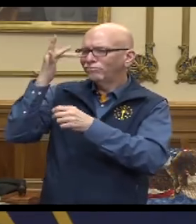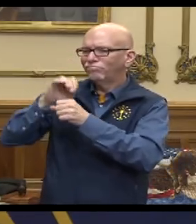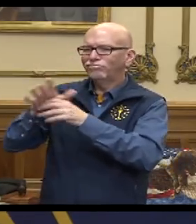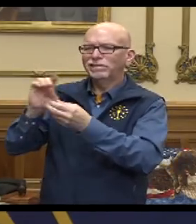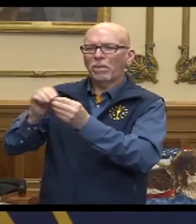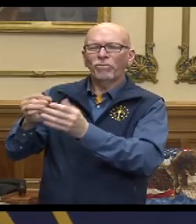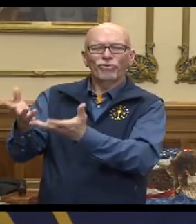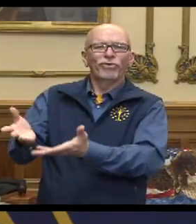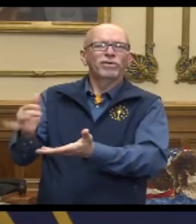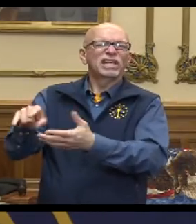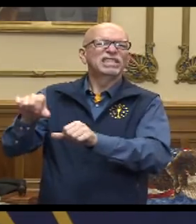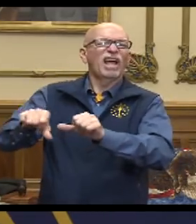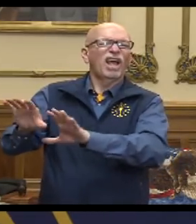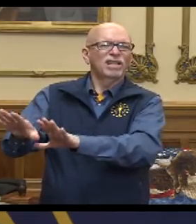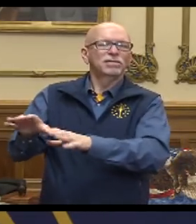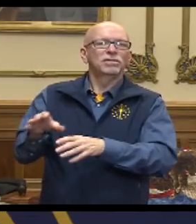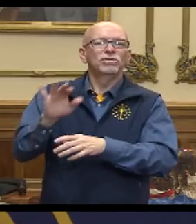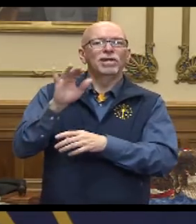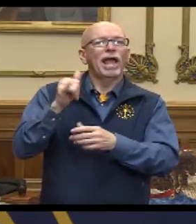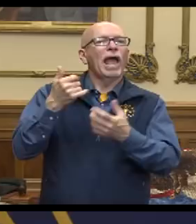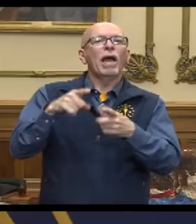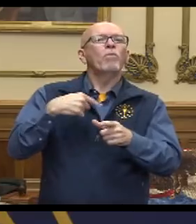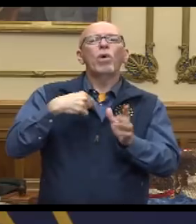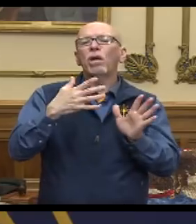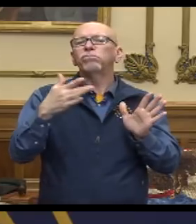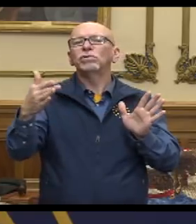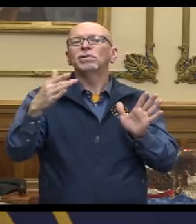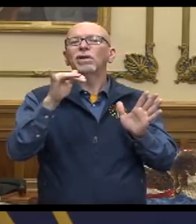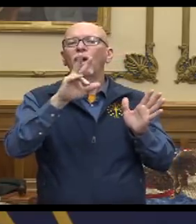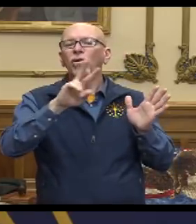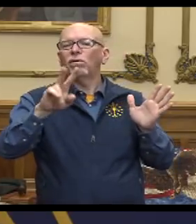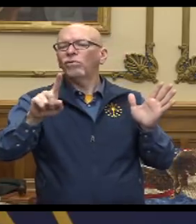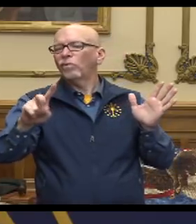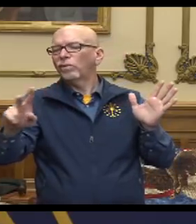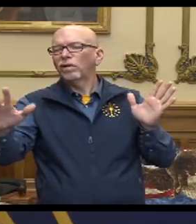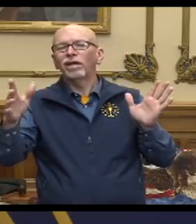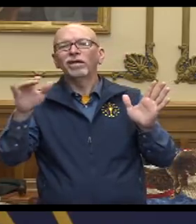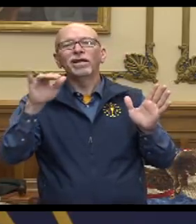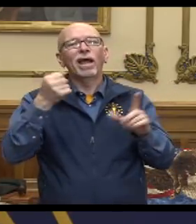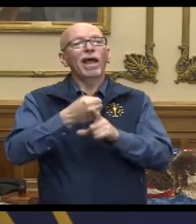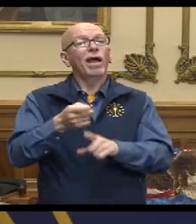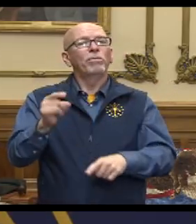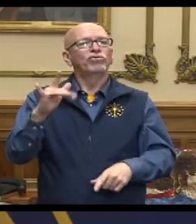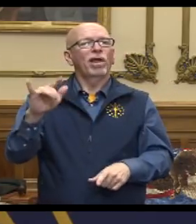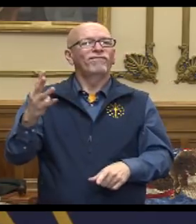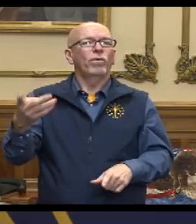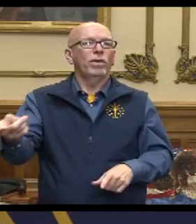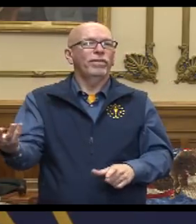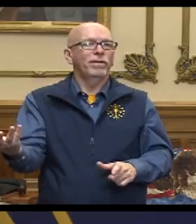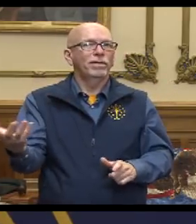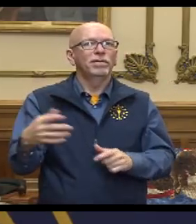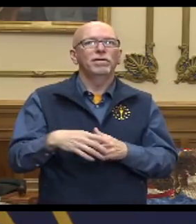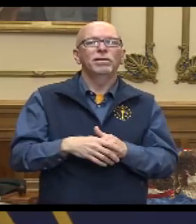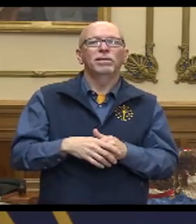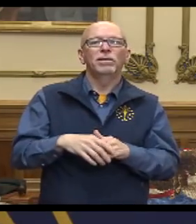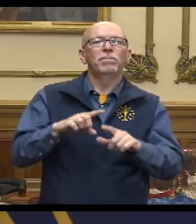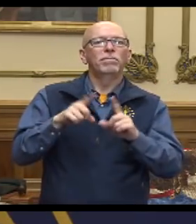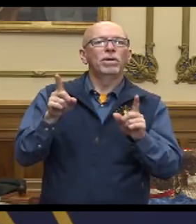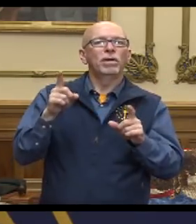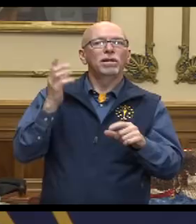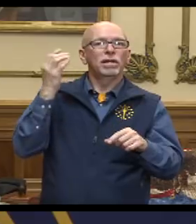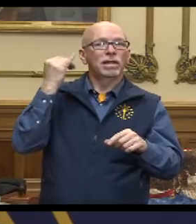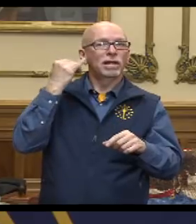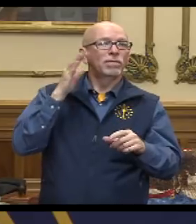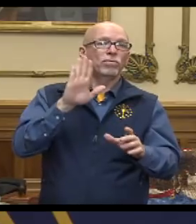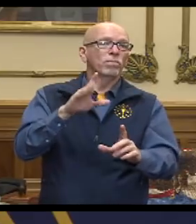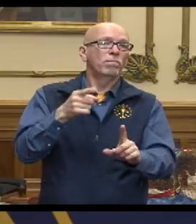played out to July as we were looking at the data before us. But if,